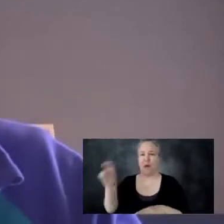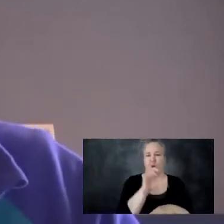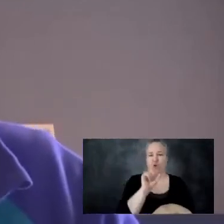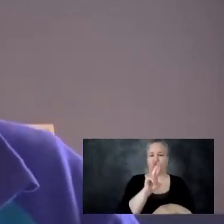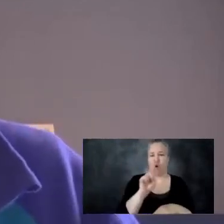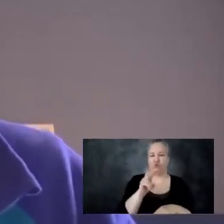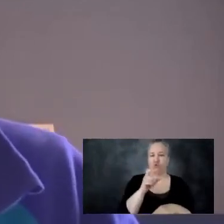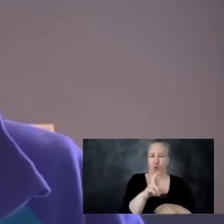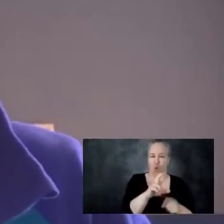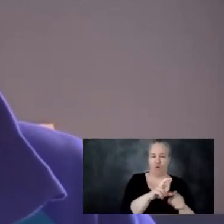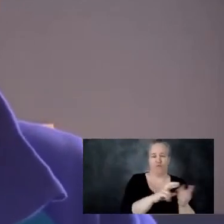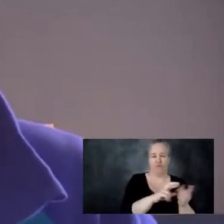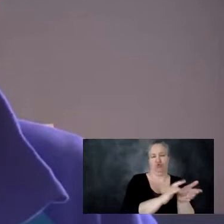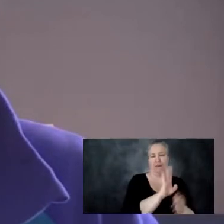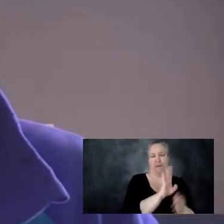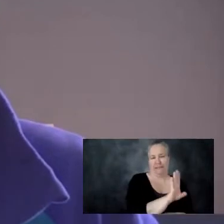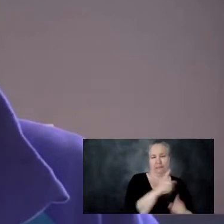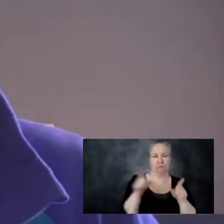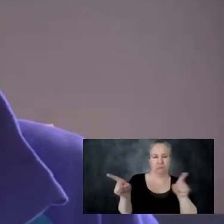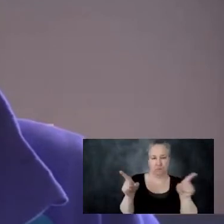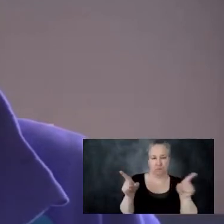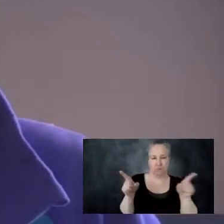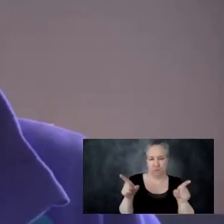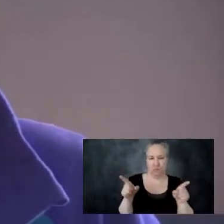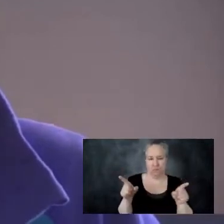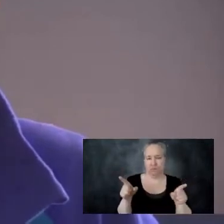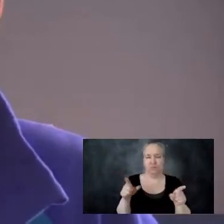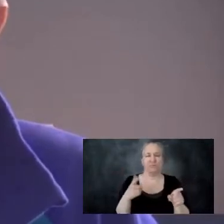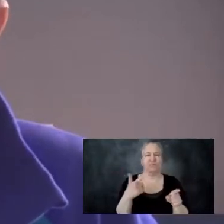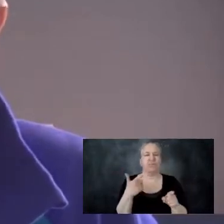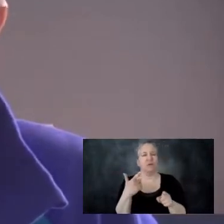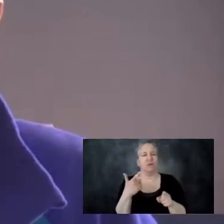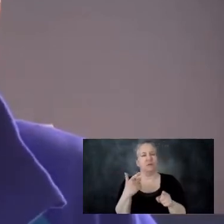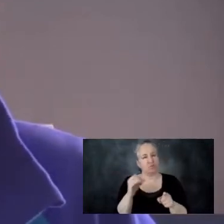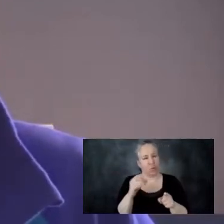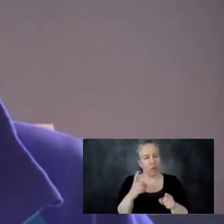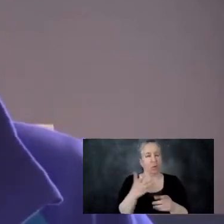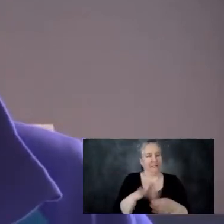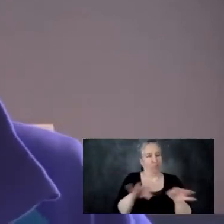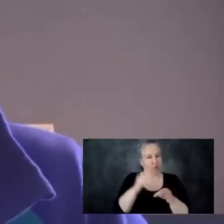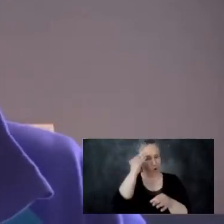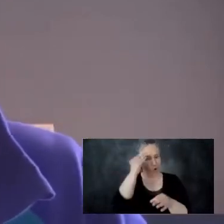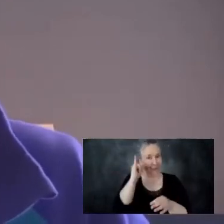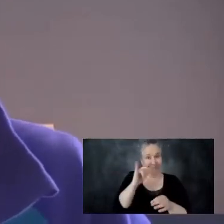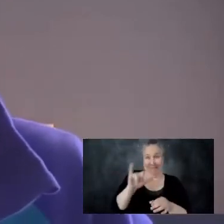So these are the sort of trials called the crossover trials, and that's important to know.